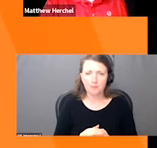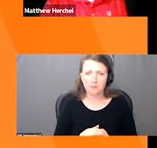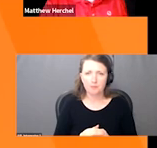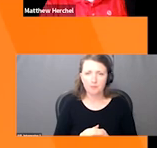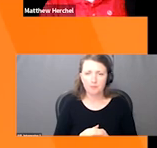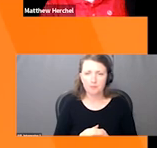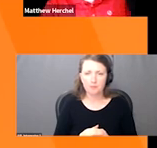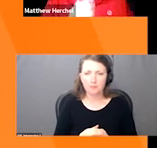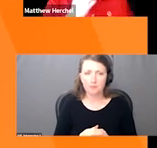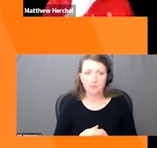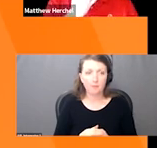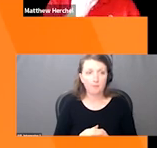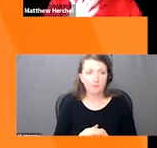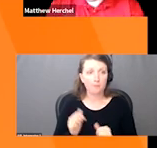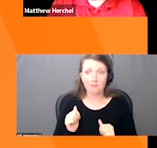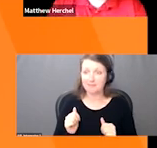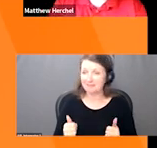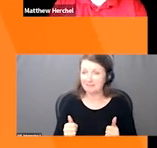Great.